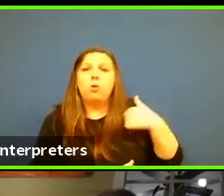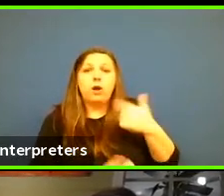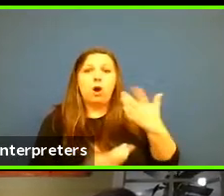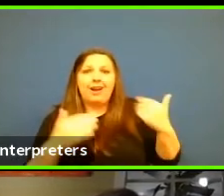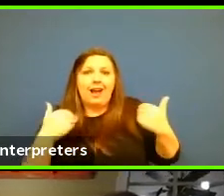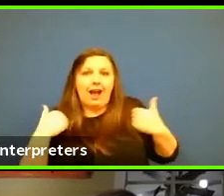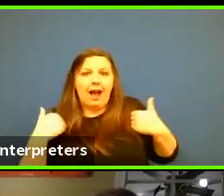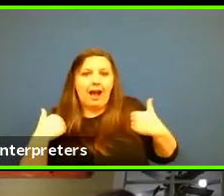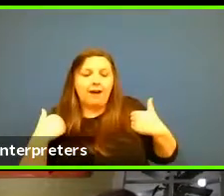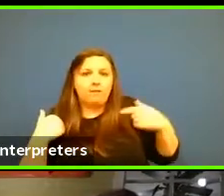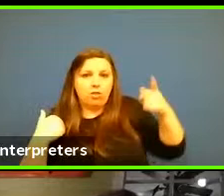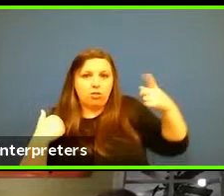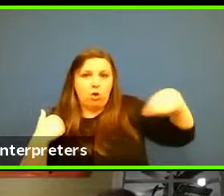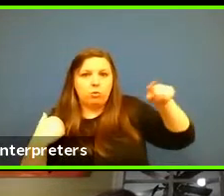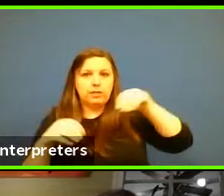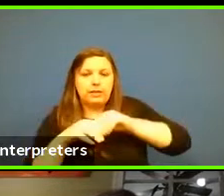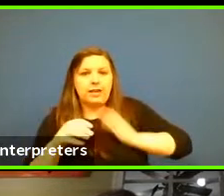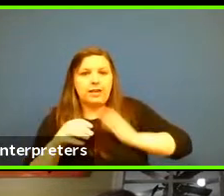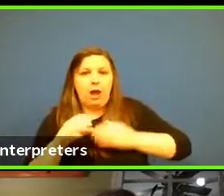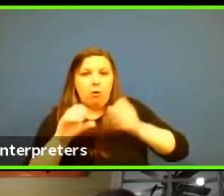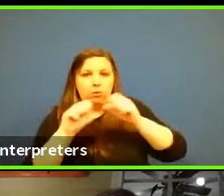our systems, according to him.